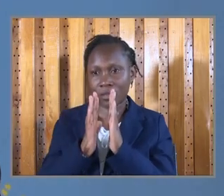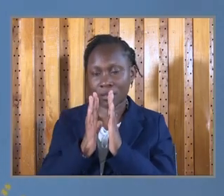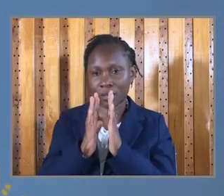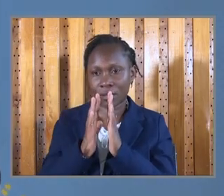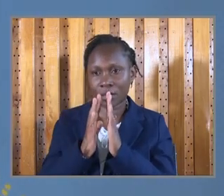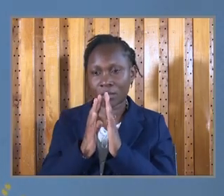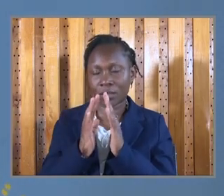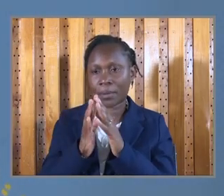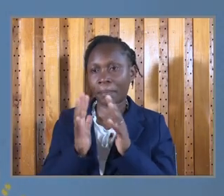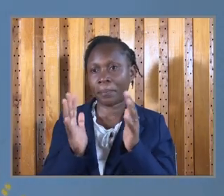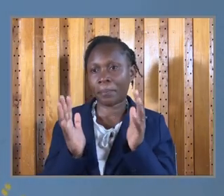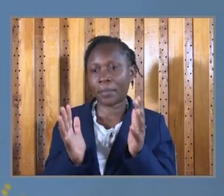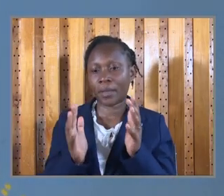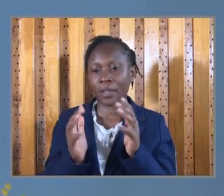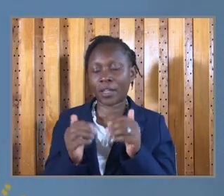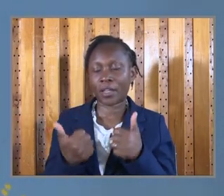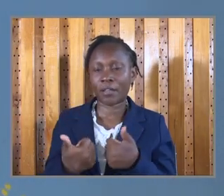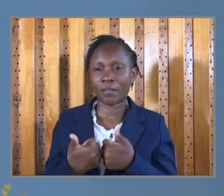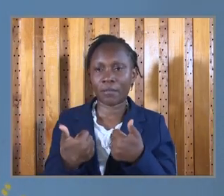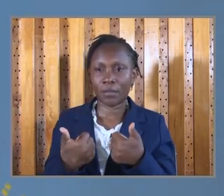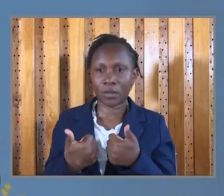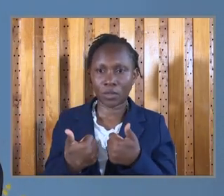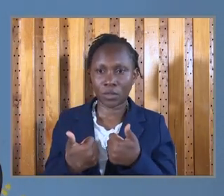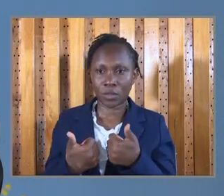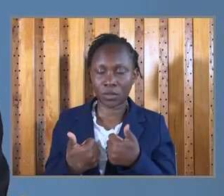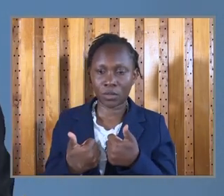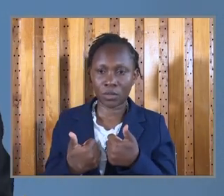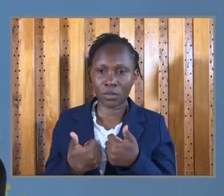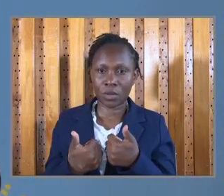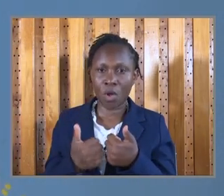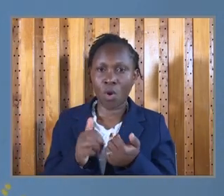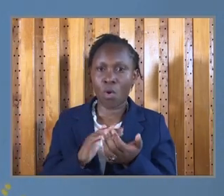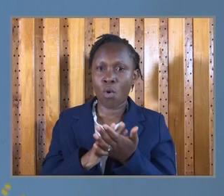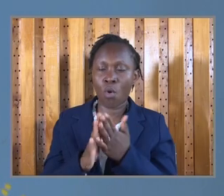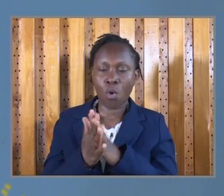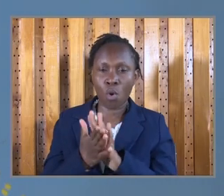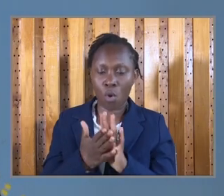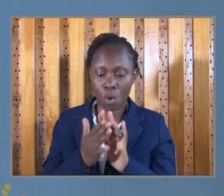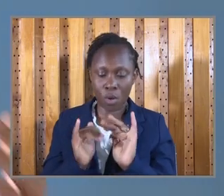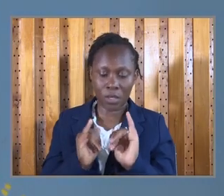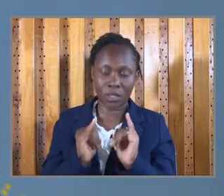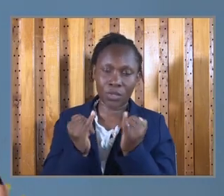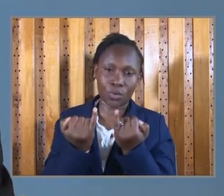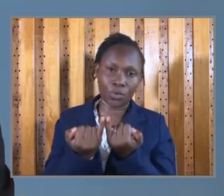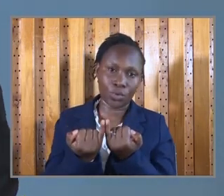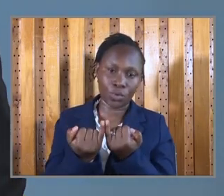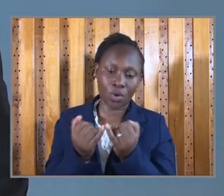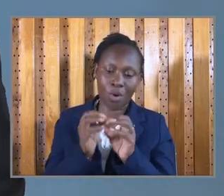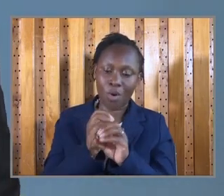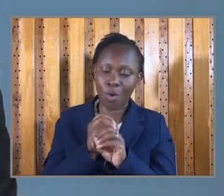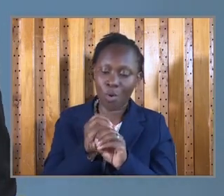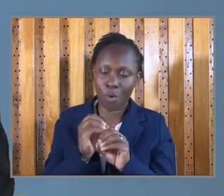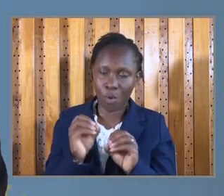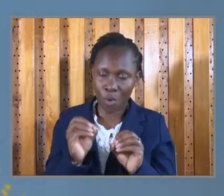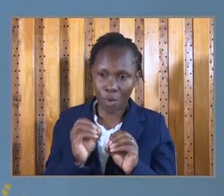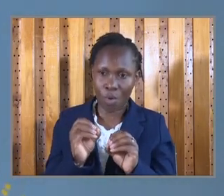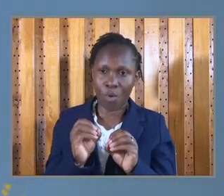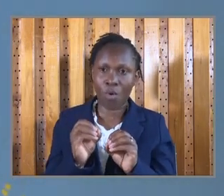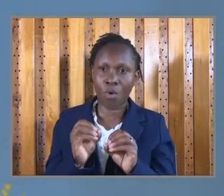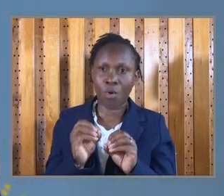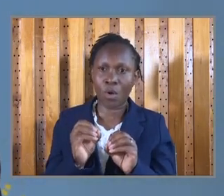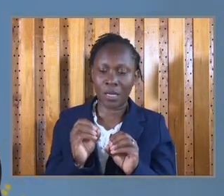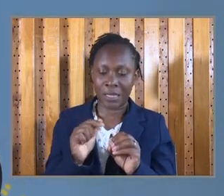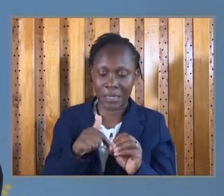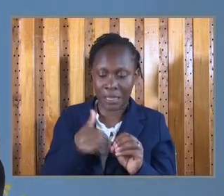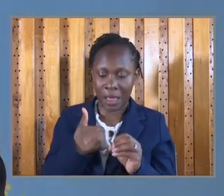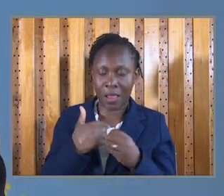the huge impact of it is such that no single institution, no single set of countries, no single set of